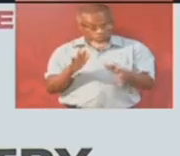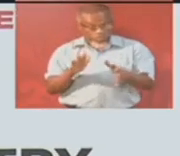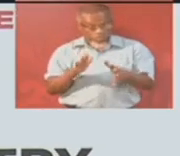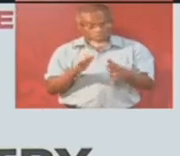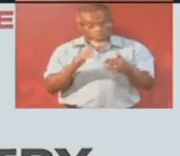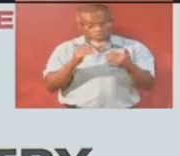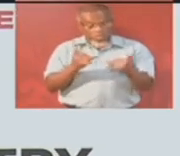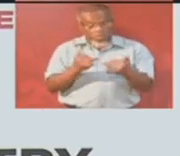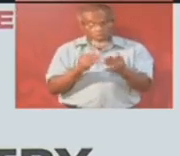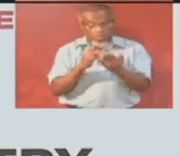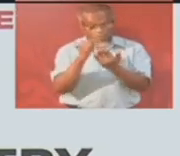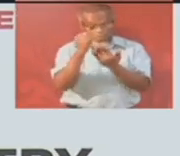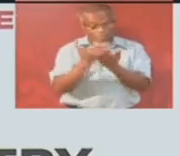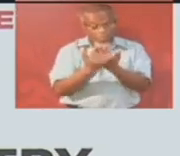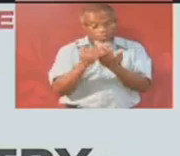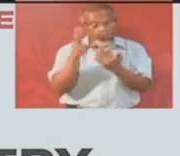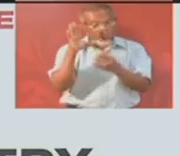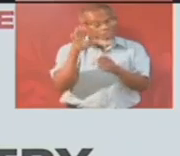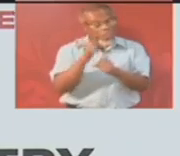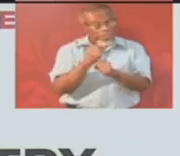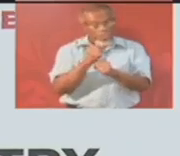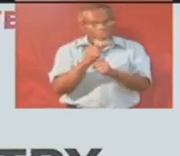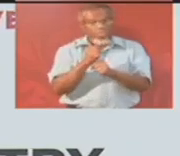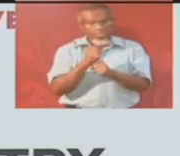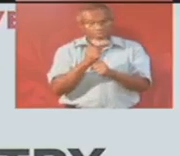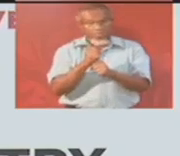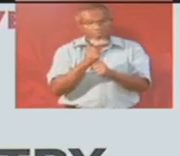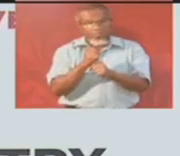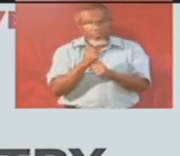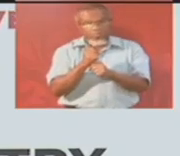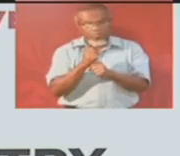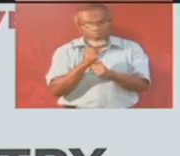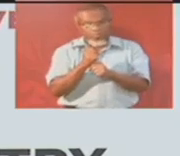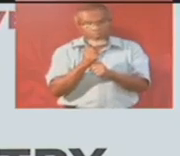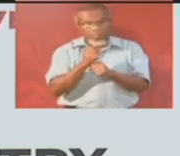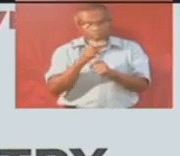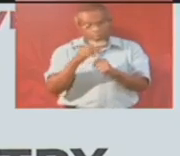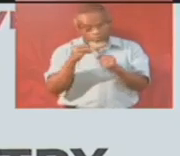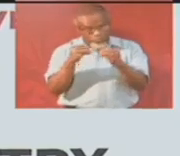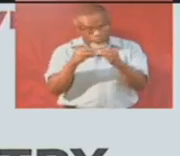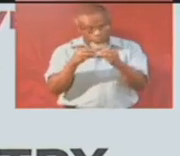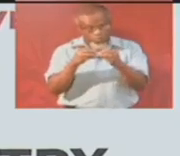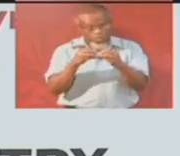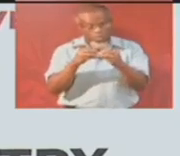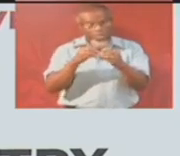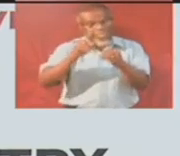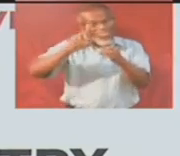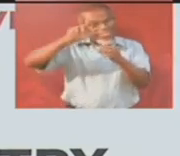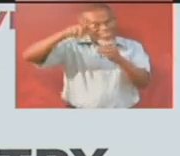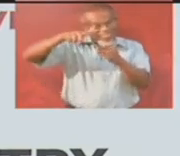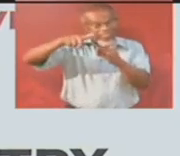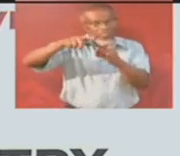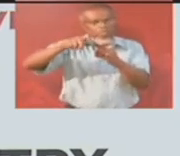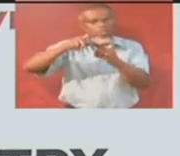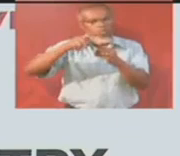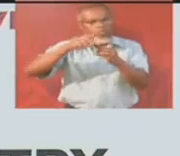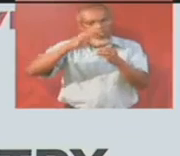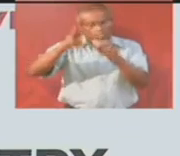May, and then COVAX 3, the balance to make up the 100,000 will come sometime after May.